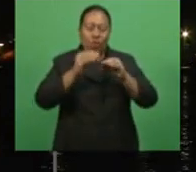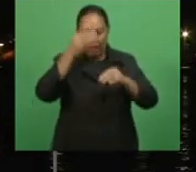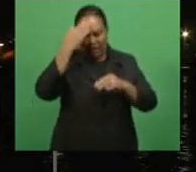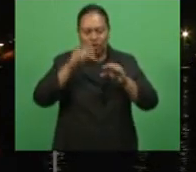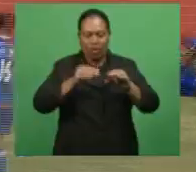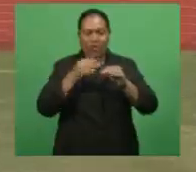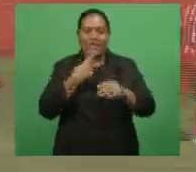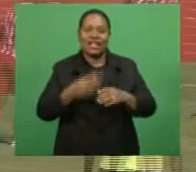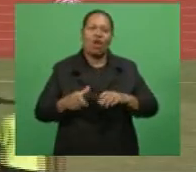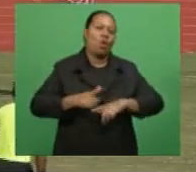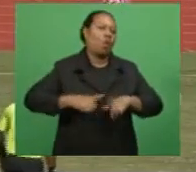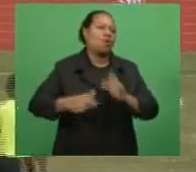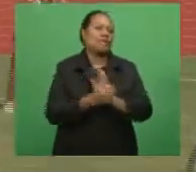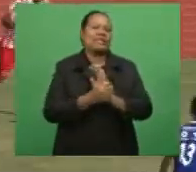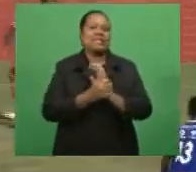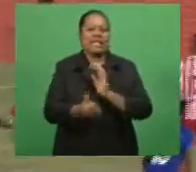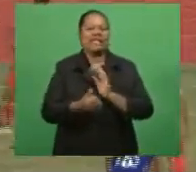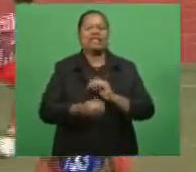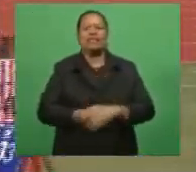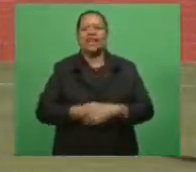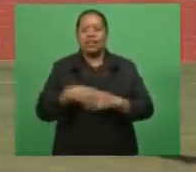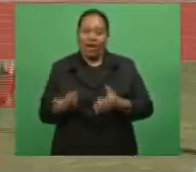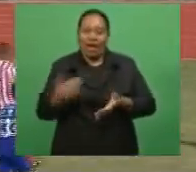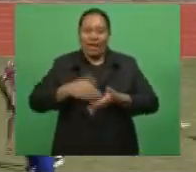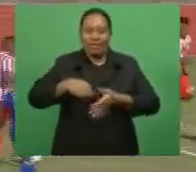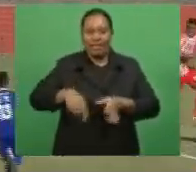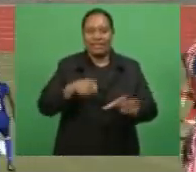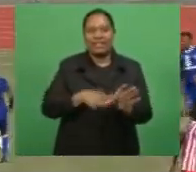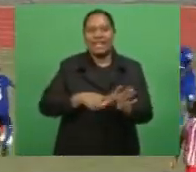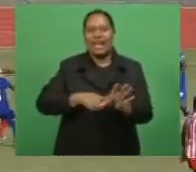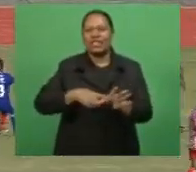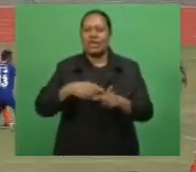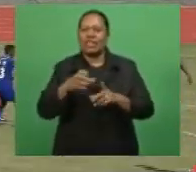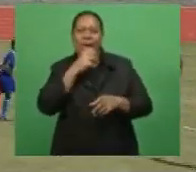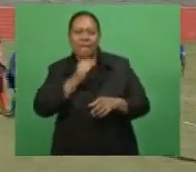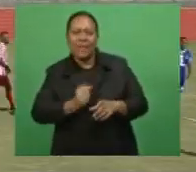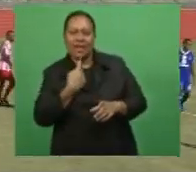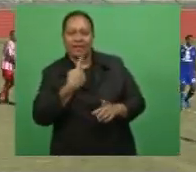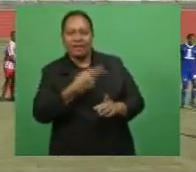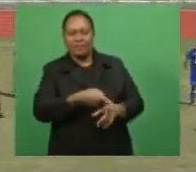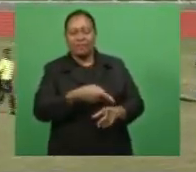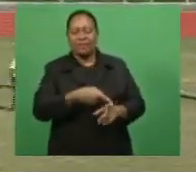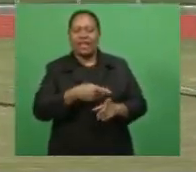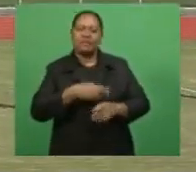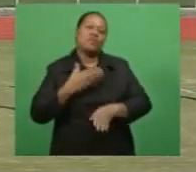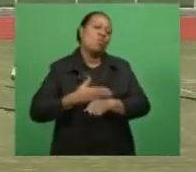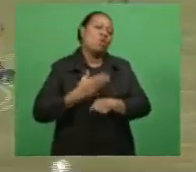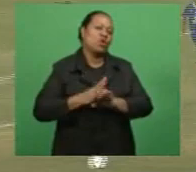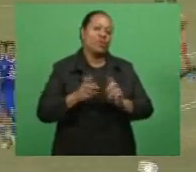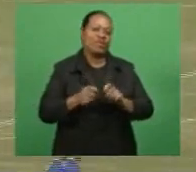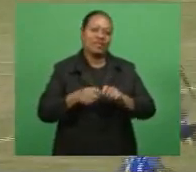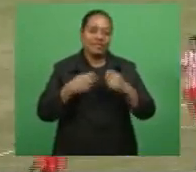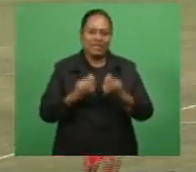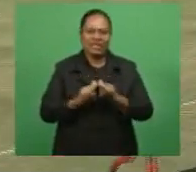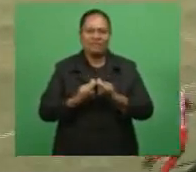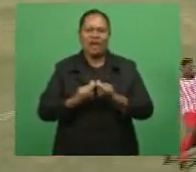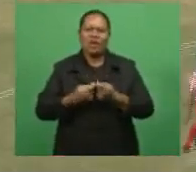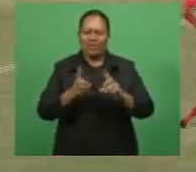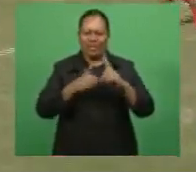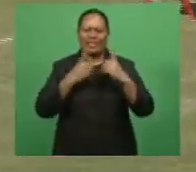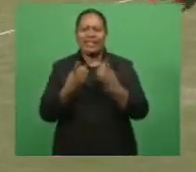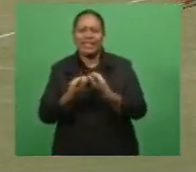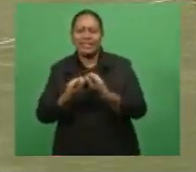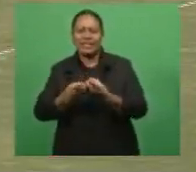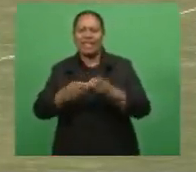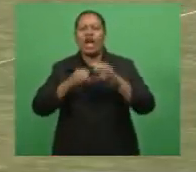potential. Since his arrival earlier this year, the Danish national has been working with players and district coaches to help